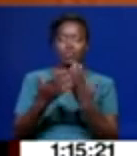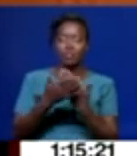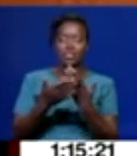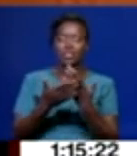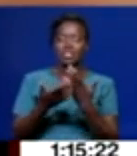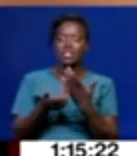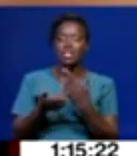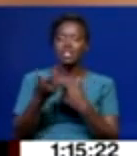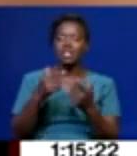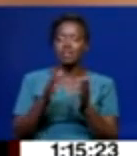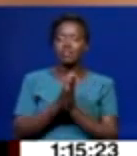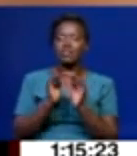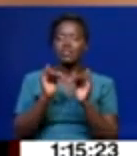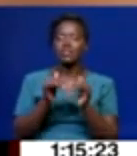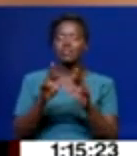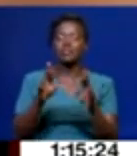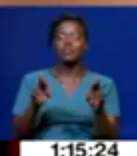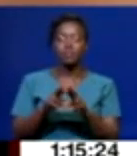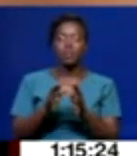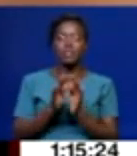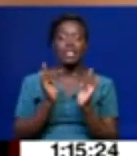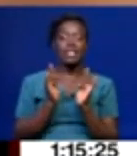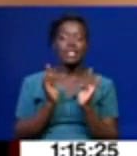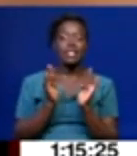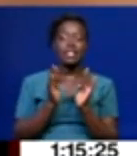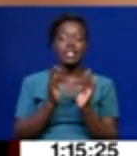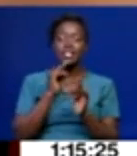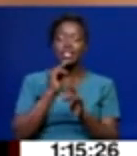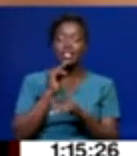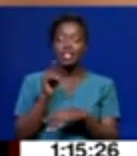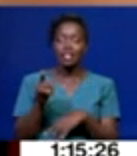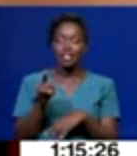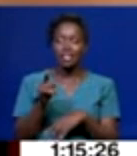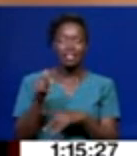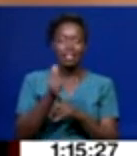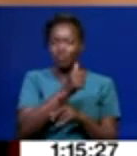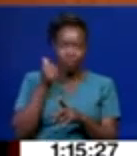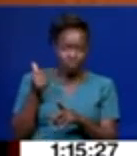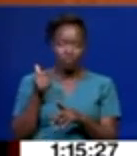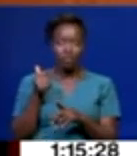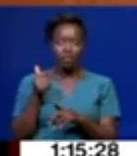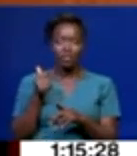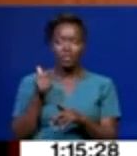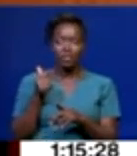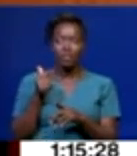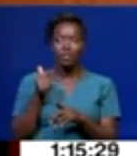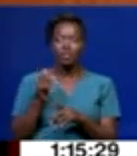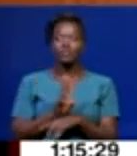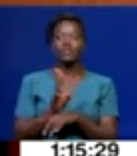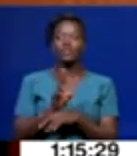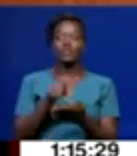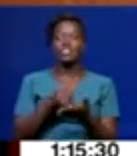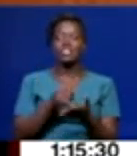newsroom with the advent of the internet, Ongalo, Nyongesa refused to use the computer.